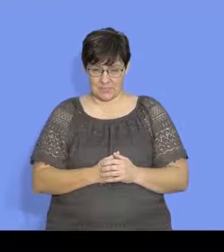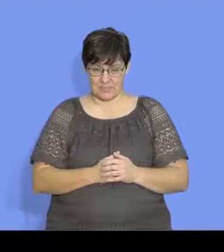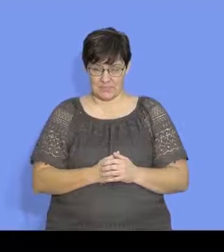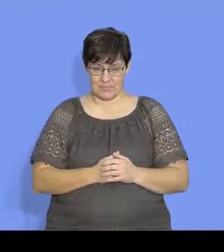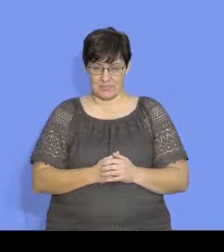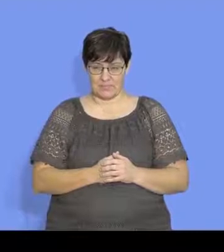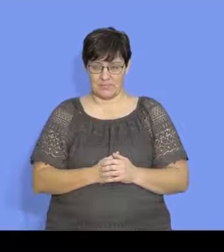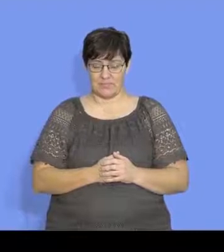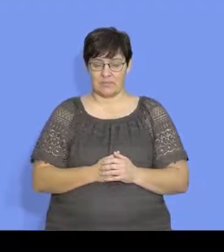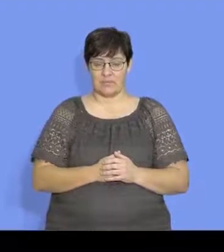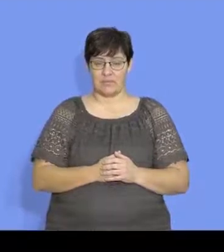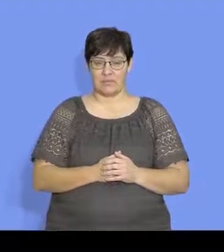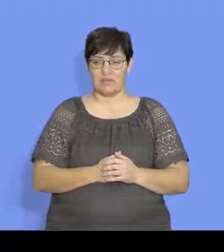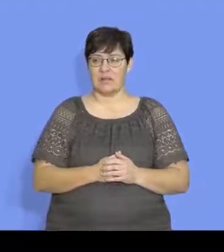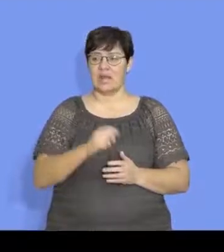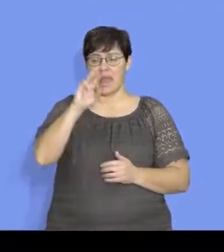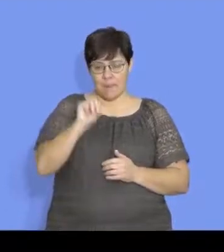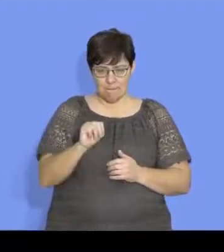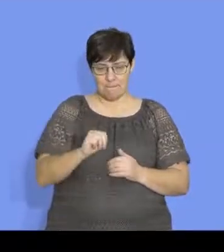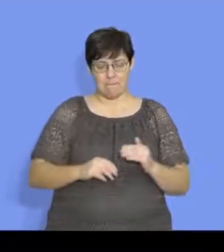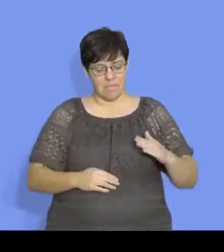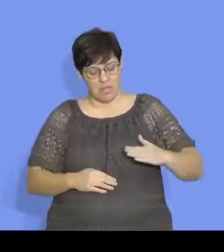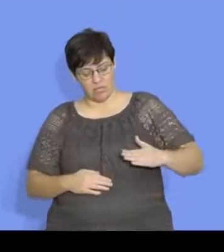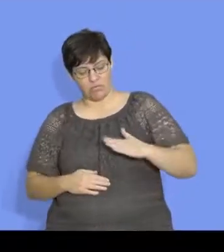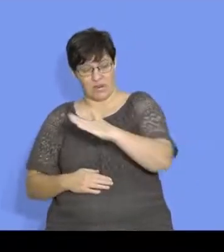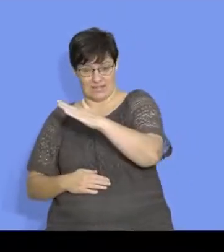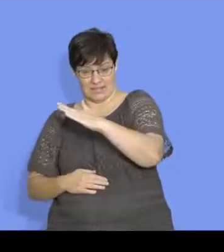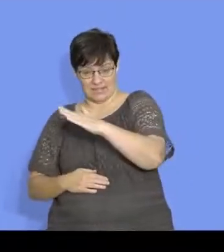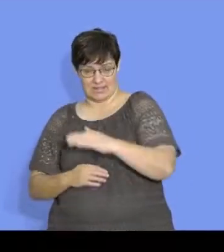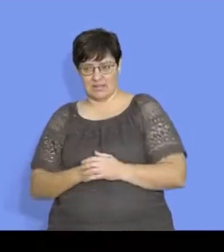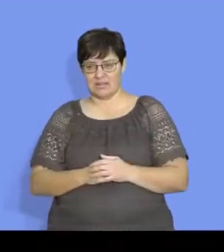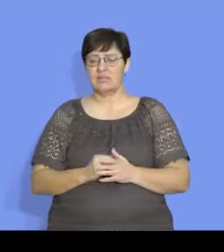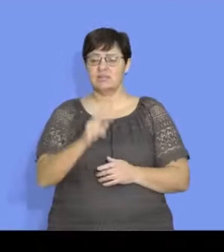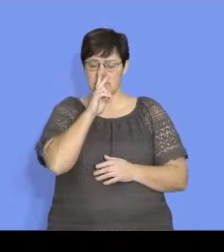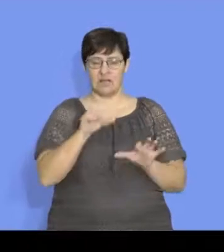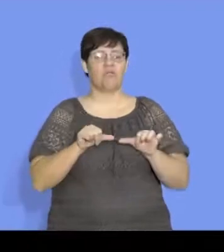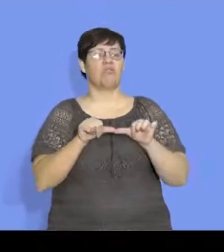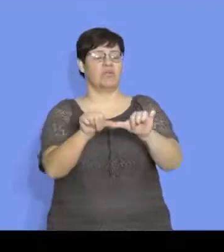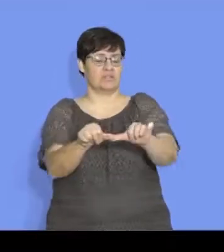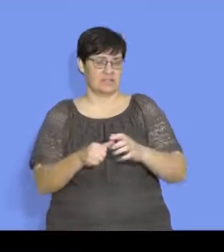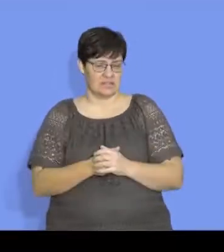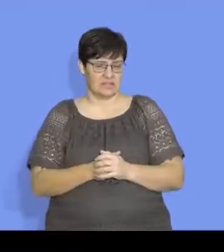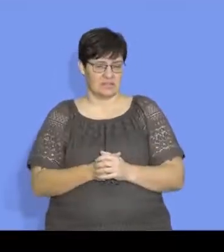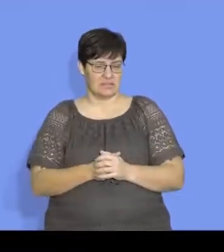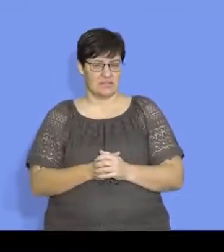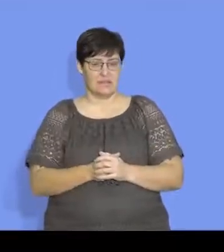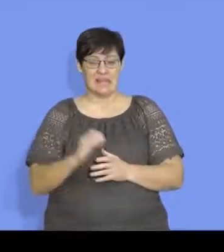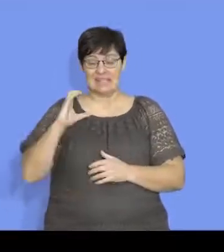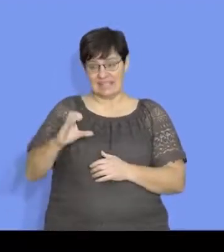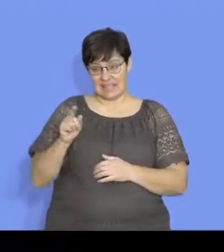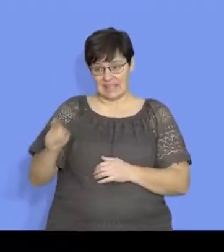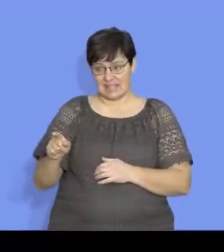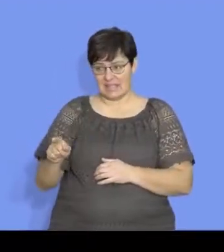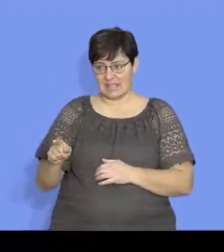and the m stands for the gradient. Now we can see here the gradient is constant. We recognize this c is going